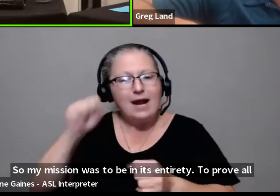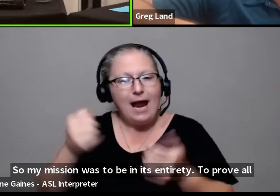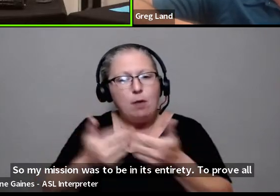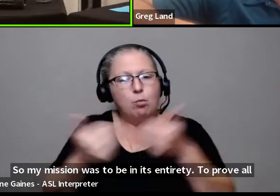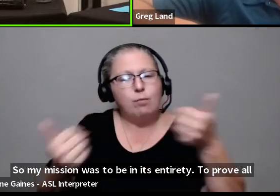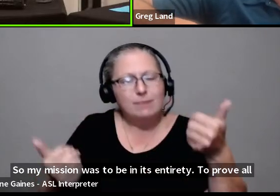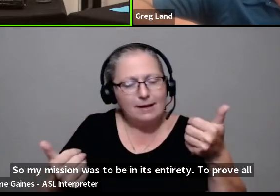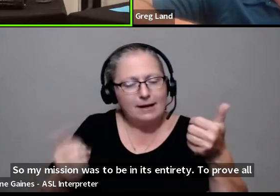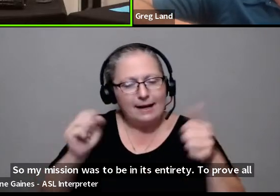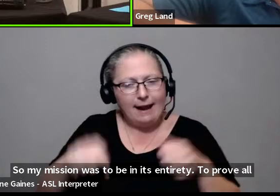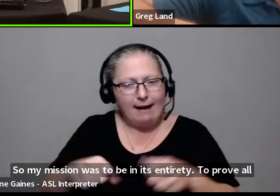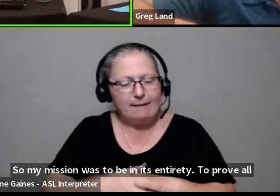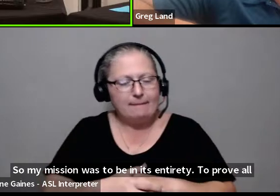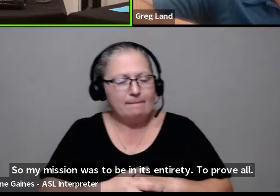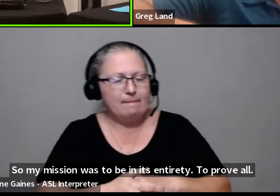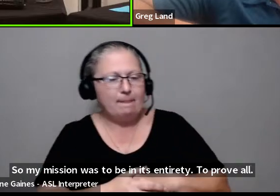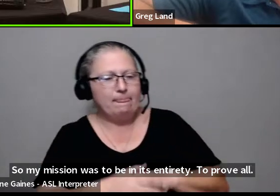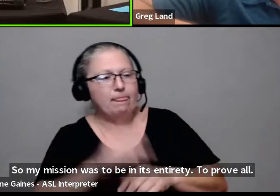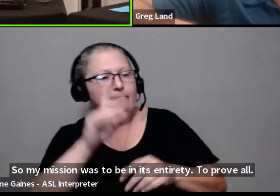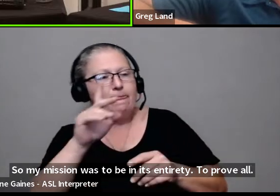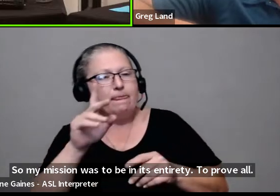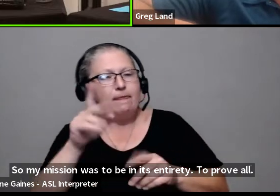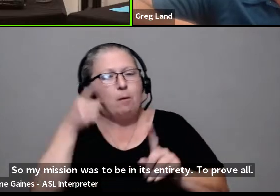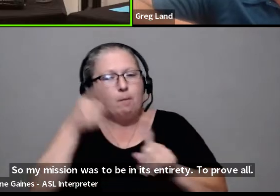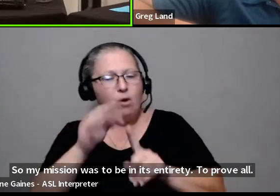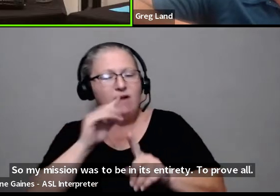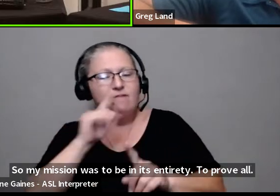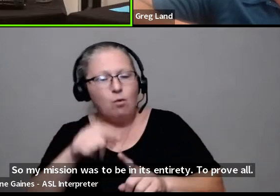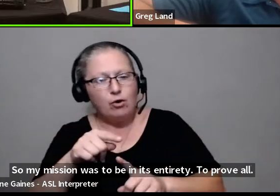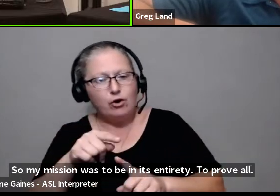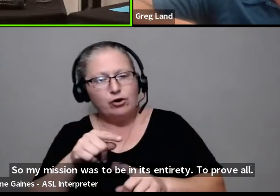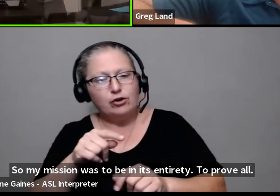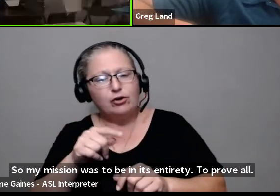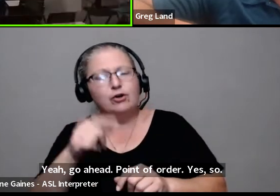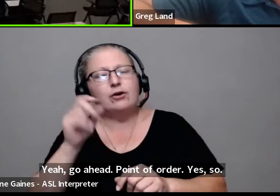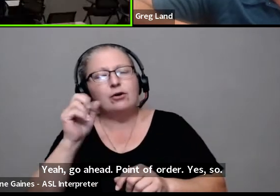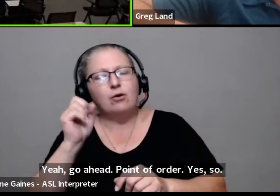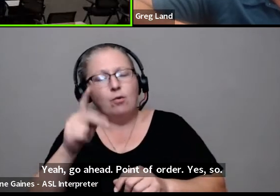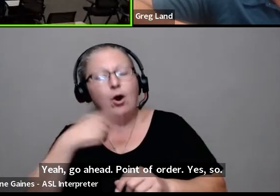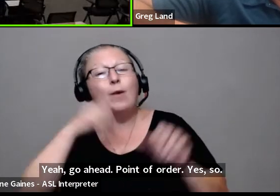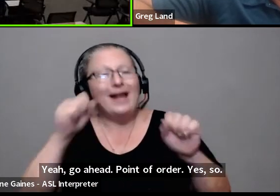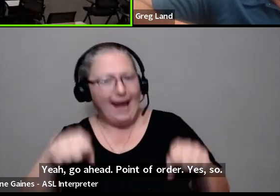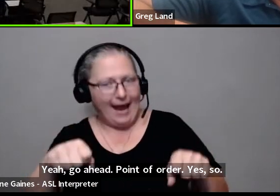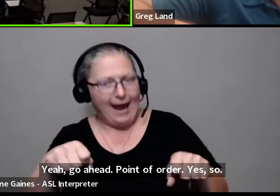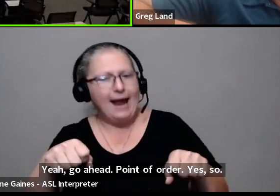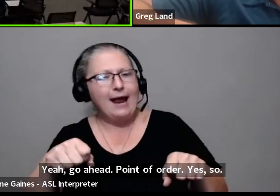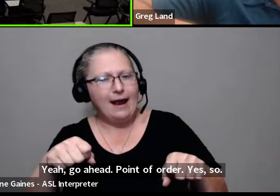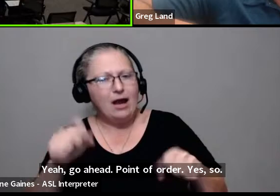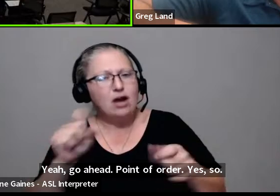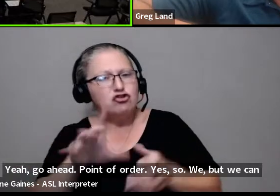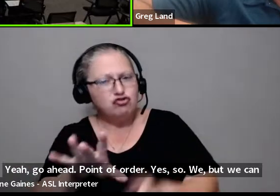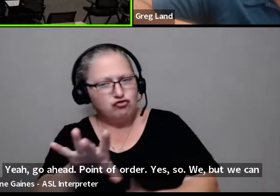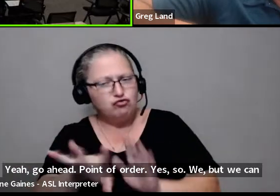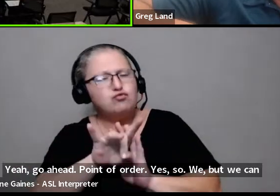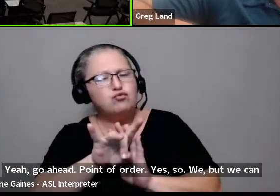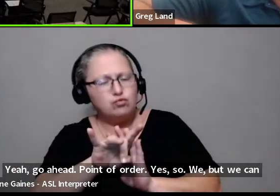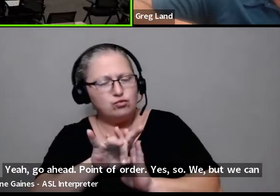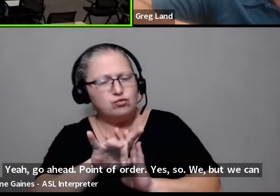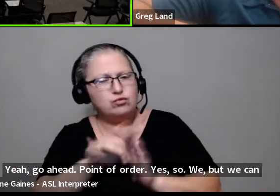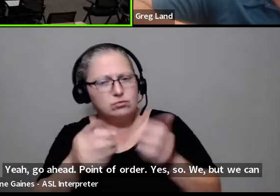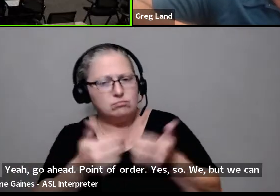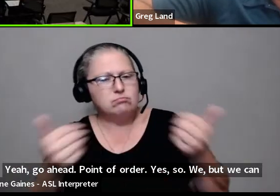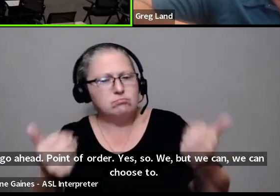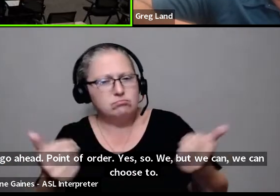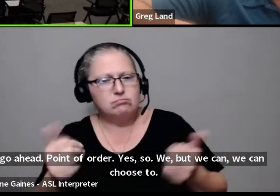up. Yeah, go ahead. Point of order, yes, so we can choose to. Not